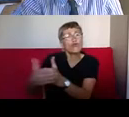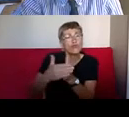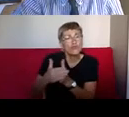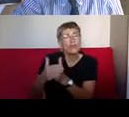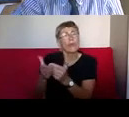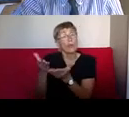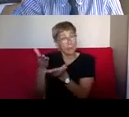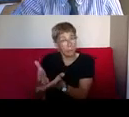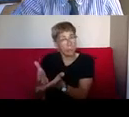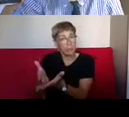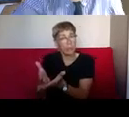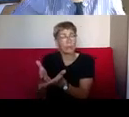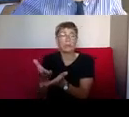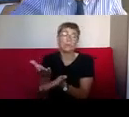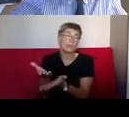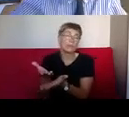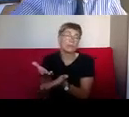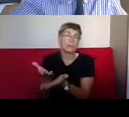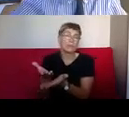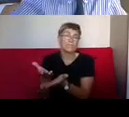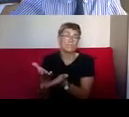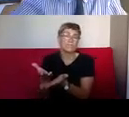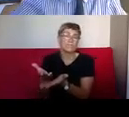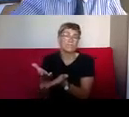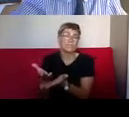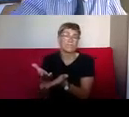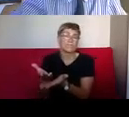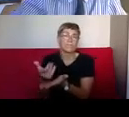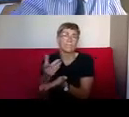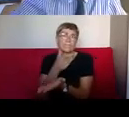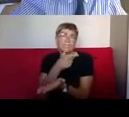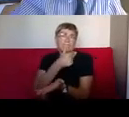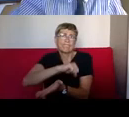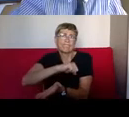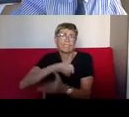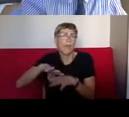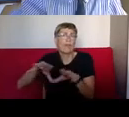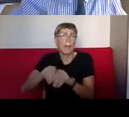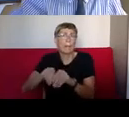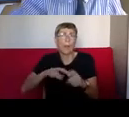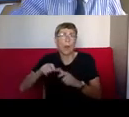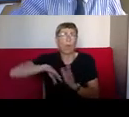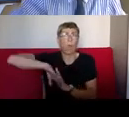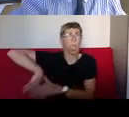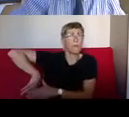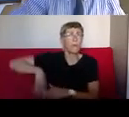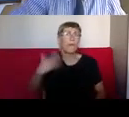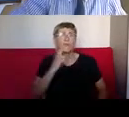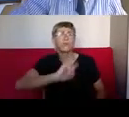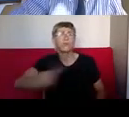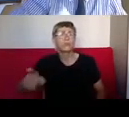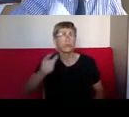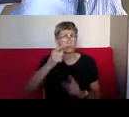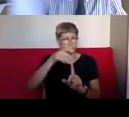them when we involve a person as the person is. With the next slide, I would